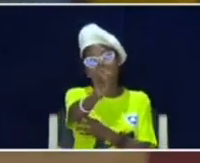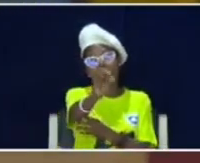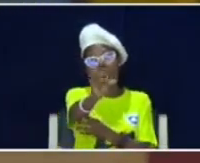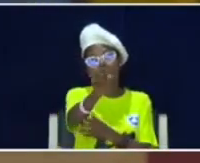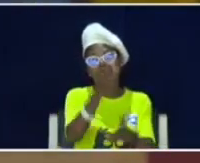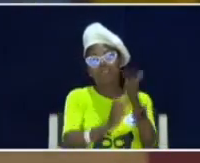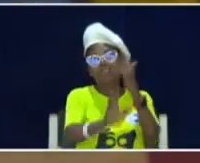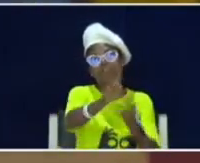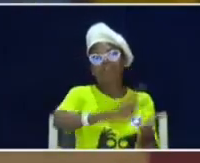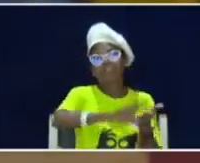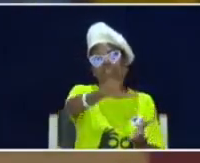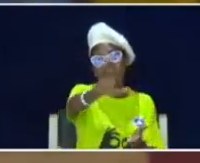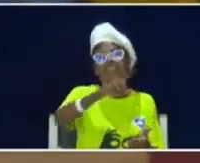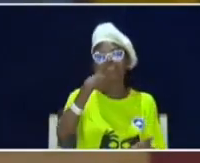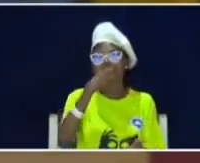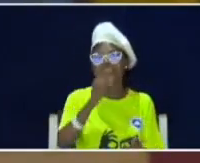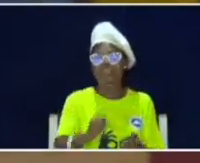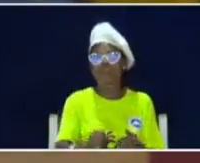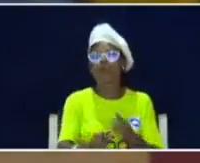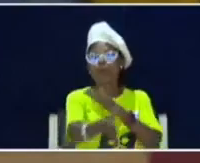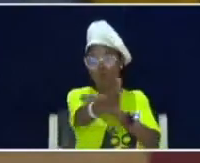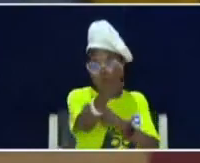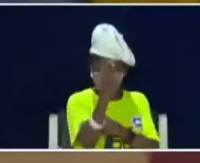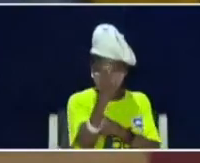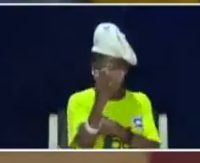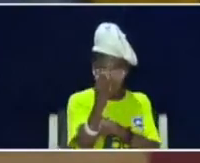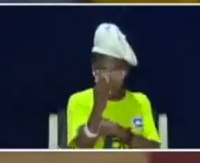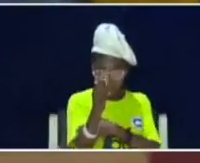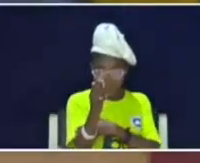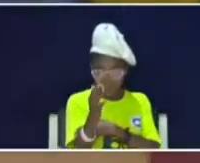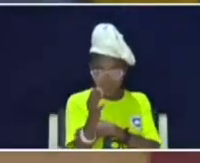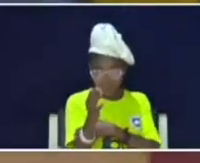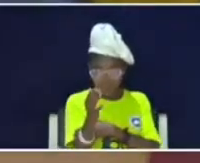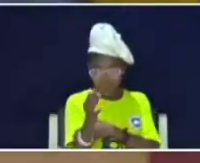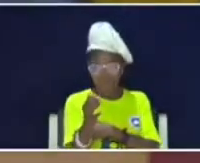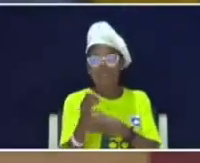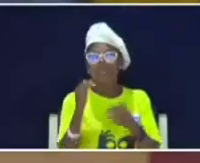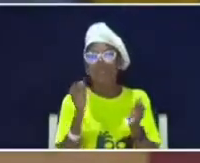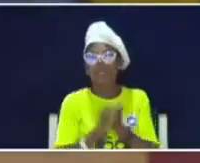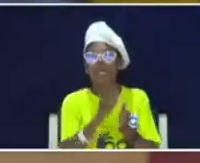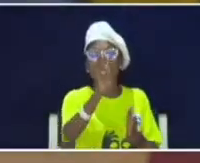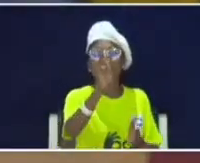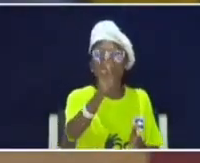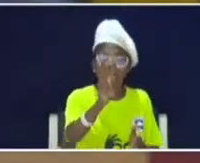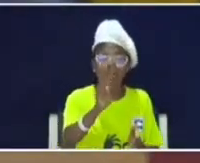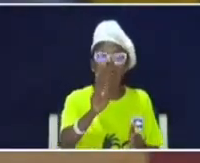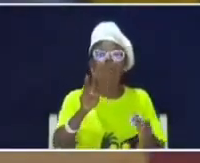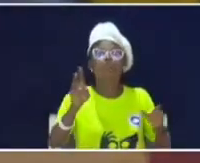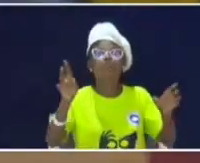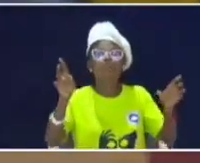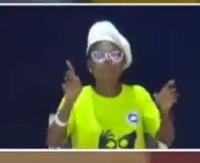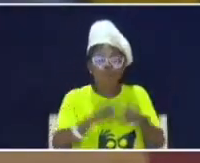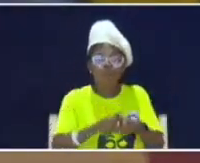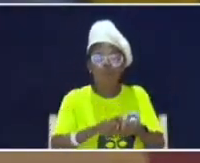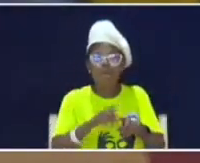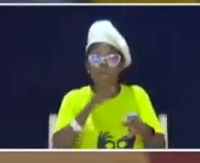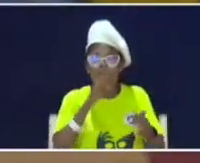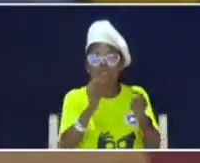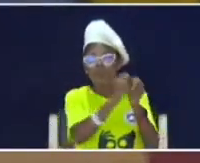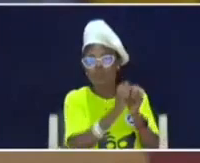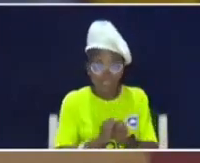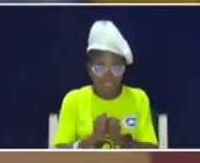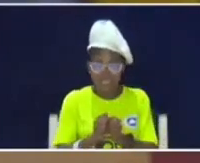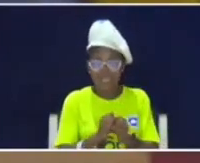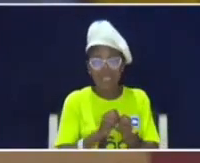says, God, can two agree? Can two be together except they agree? You need, can two